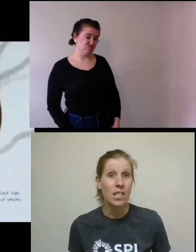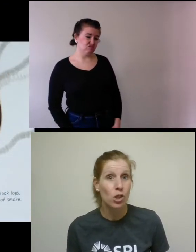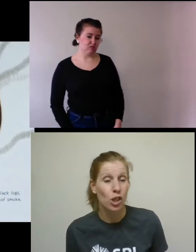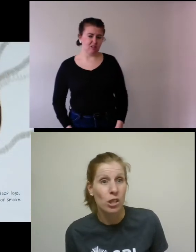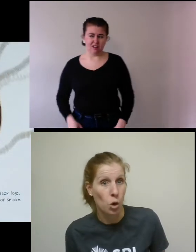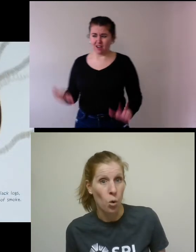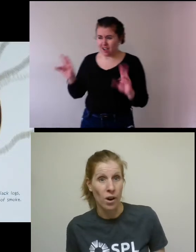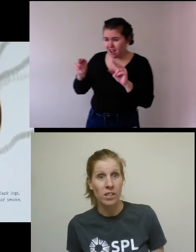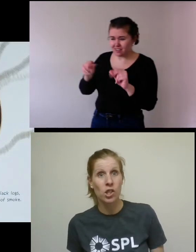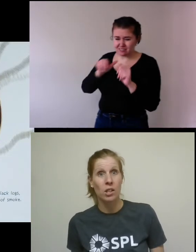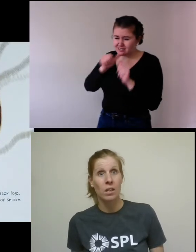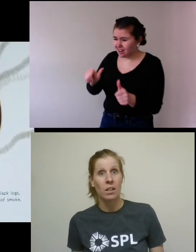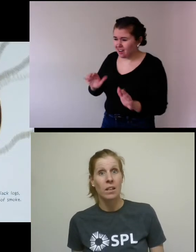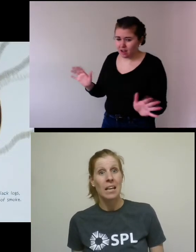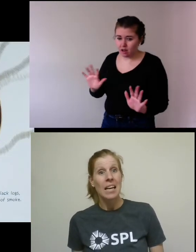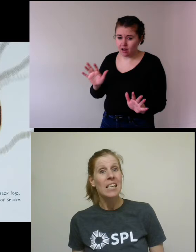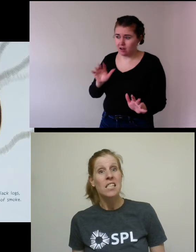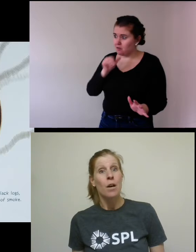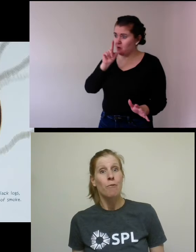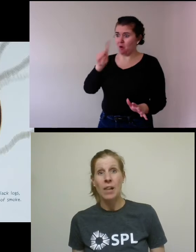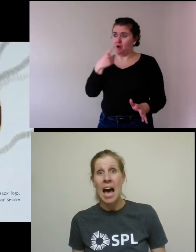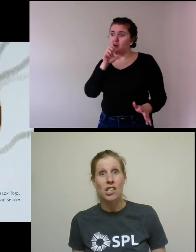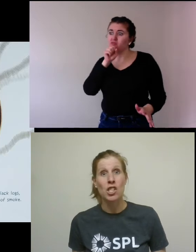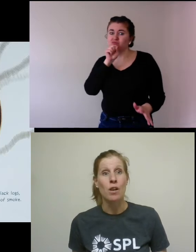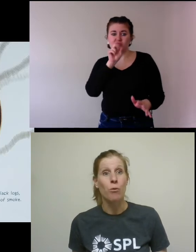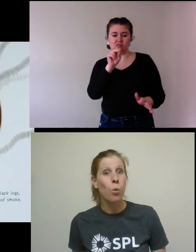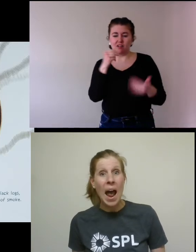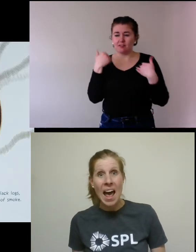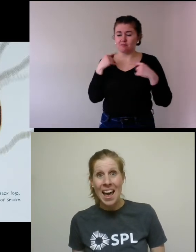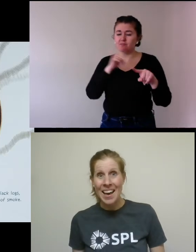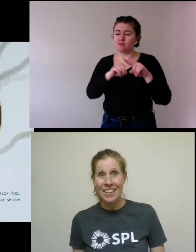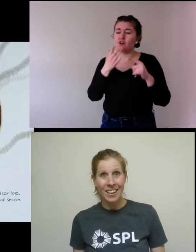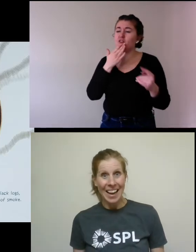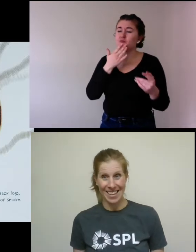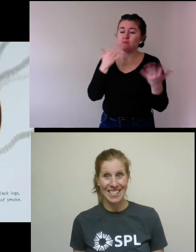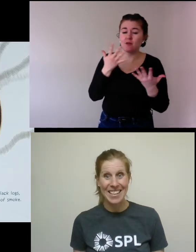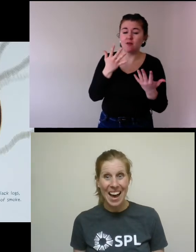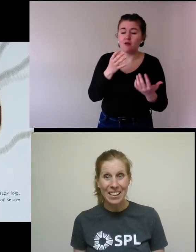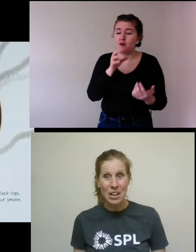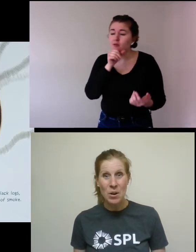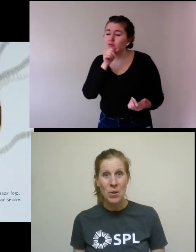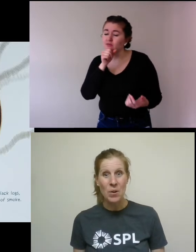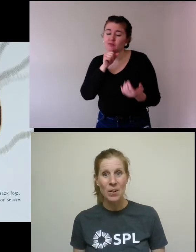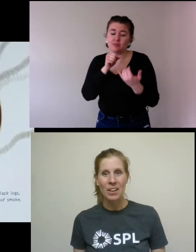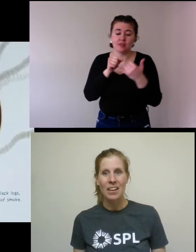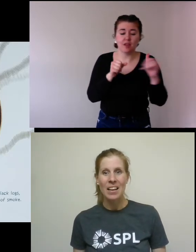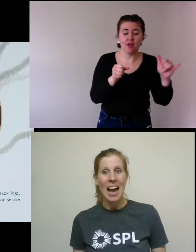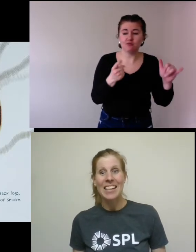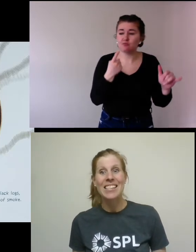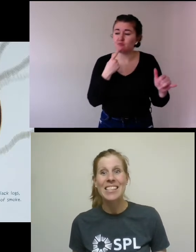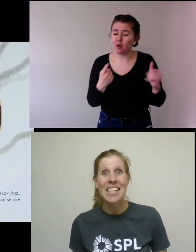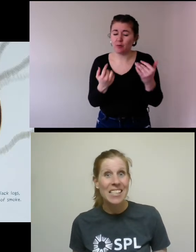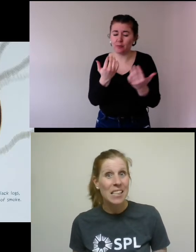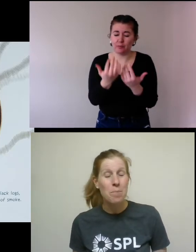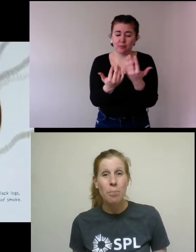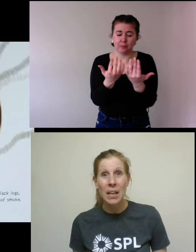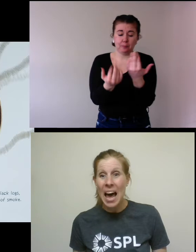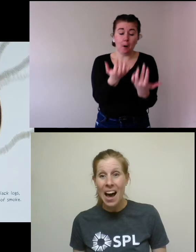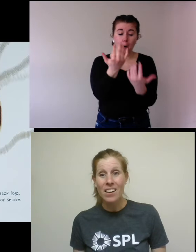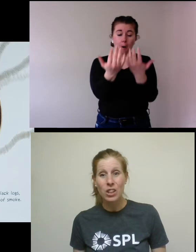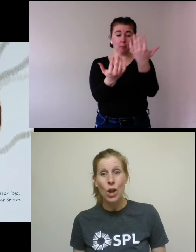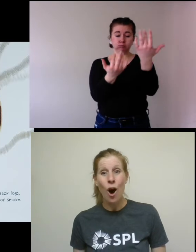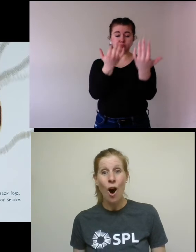It isn't just orange. It's flashes of red and yellow and